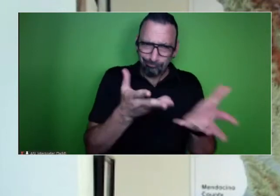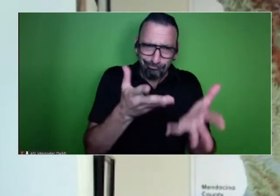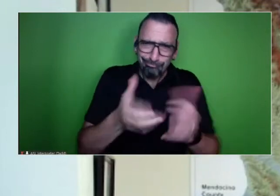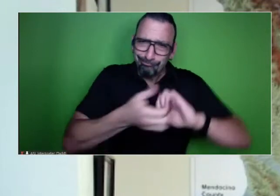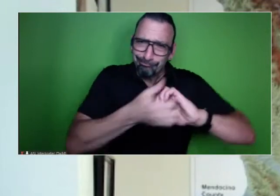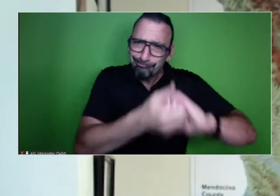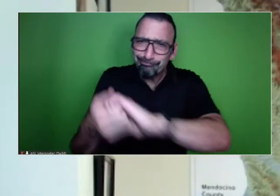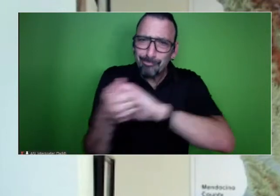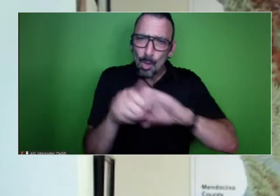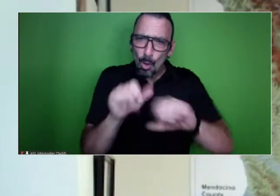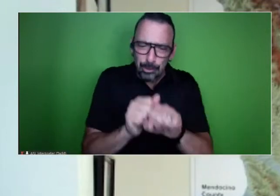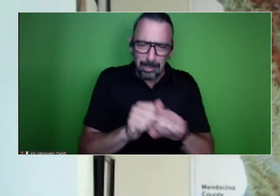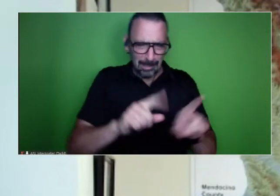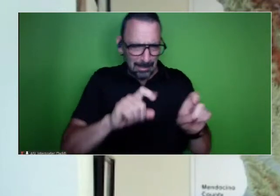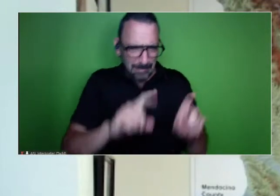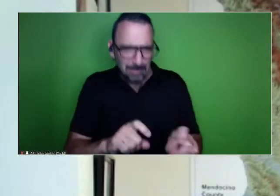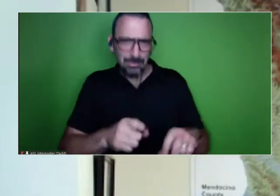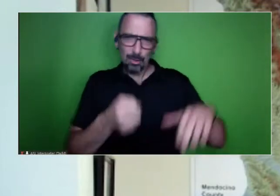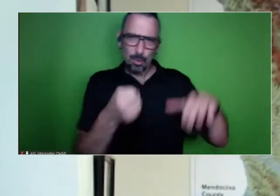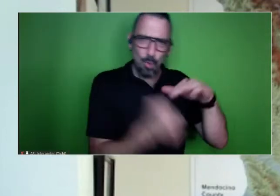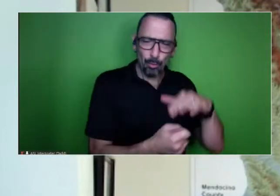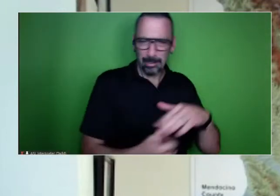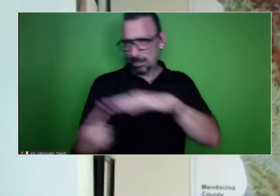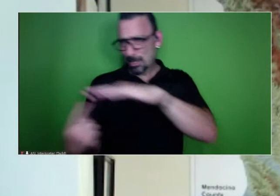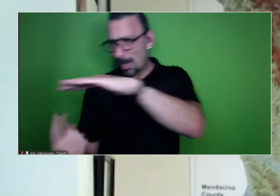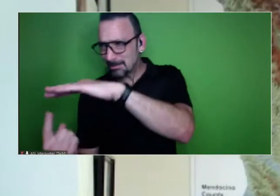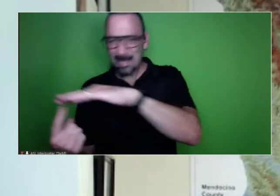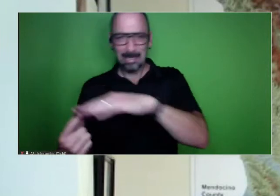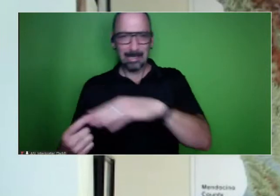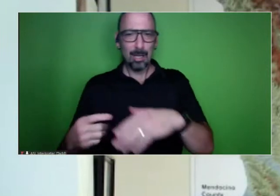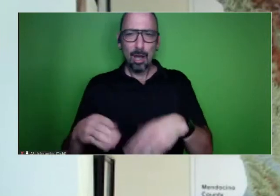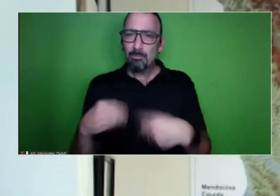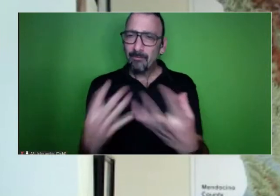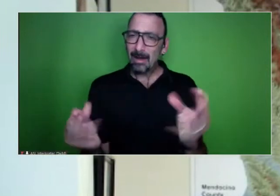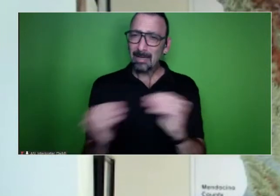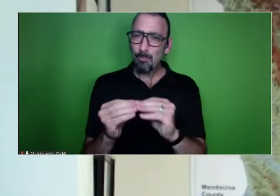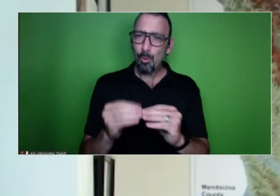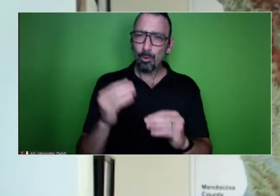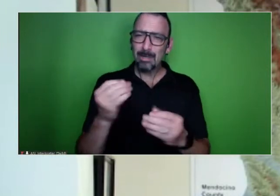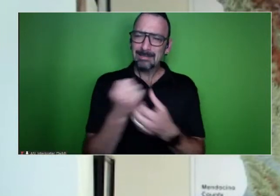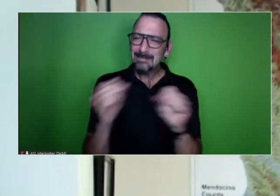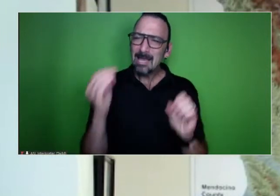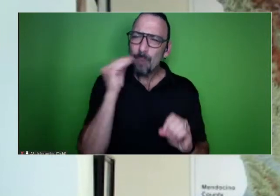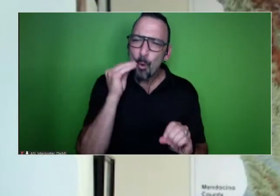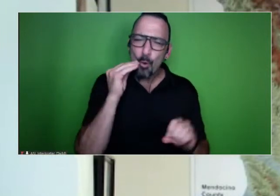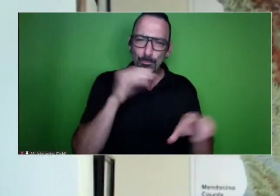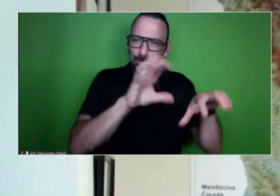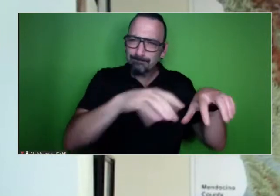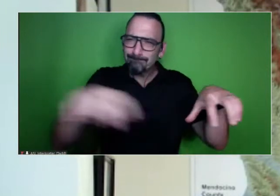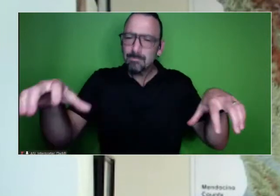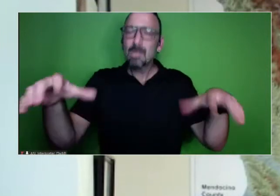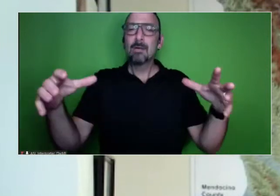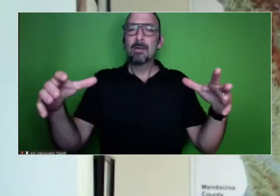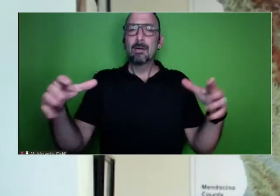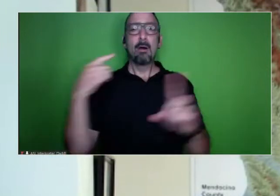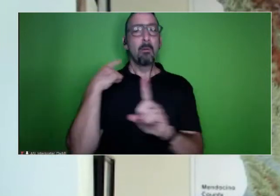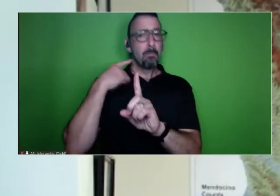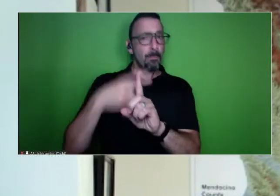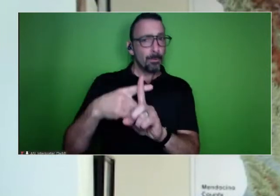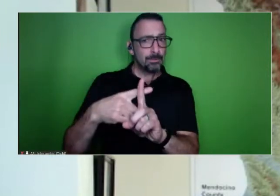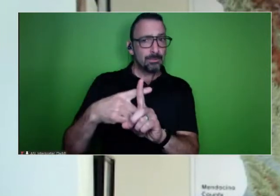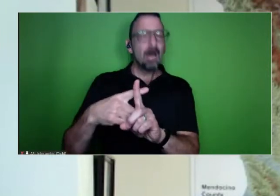and isolating, quarantining, arranging housing, vaccinations. And in addition, they have